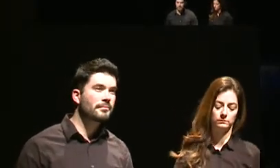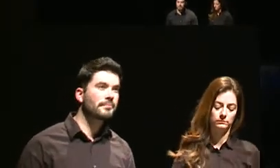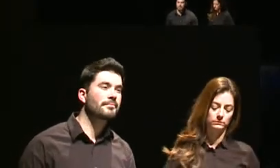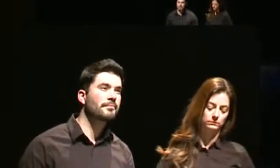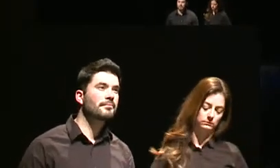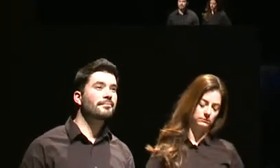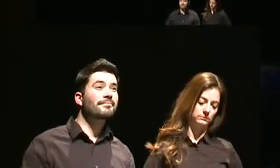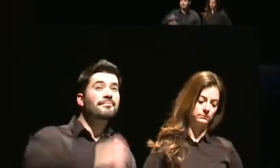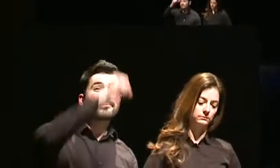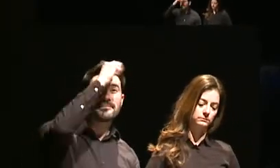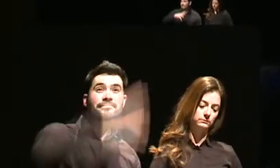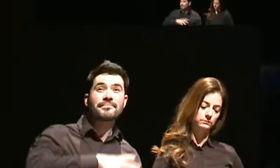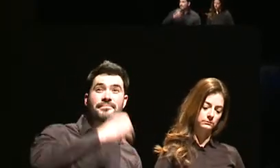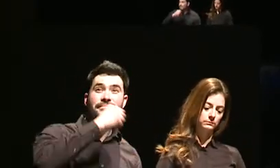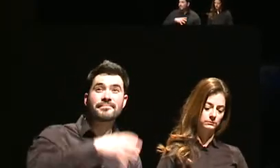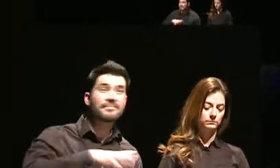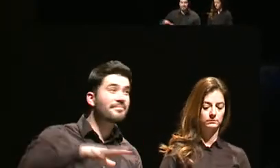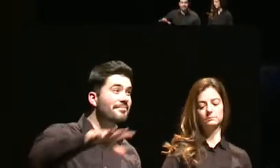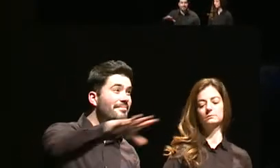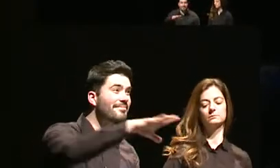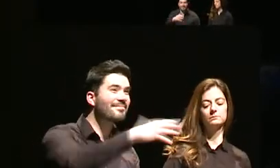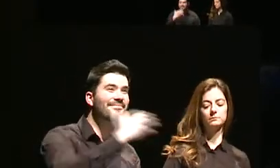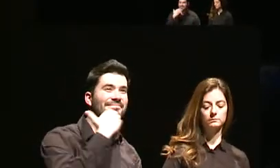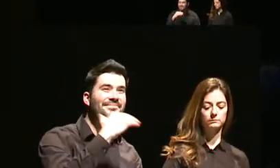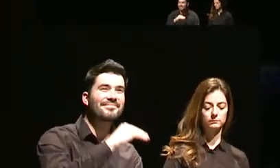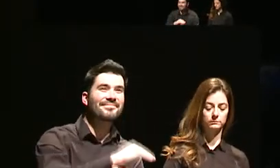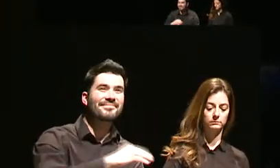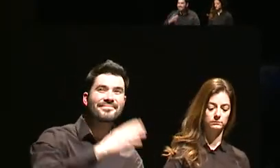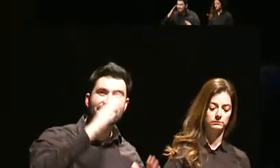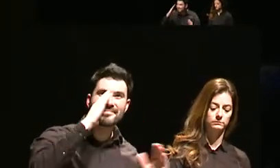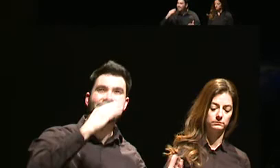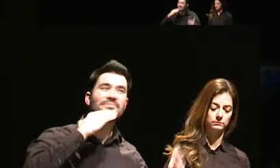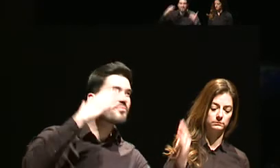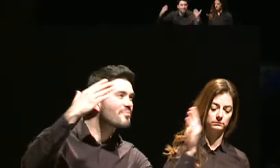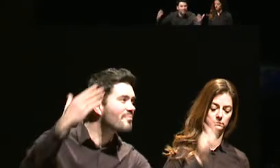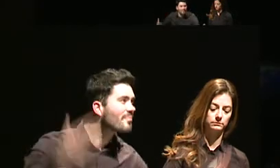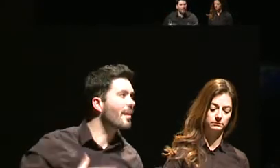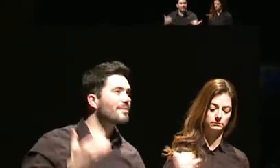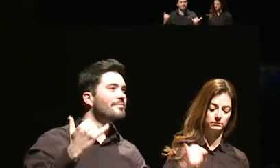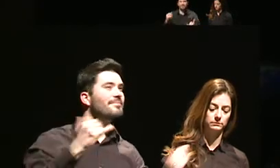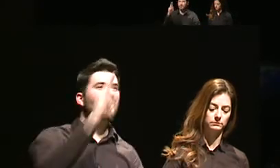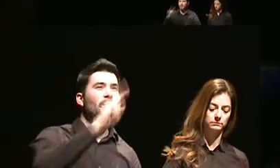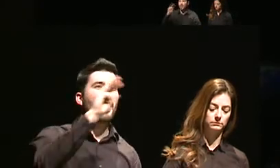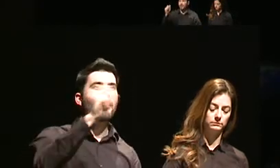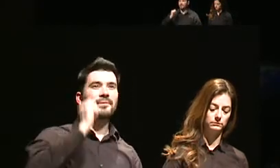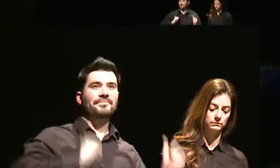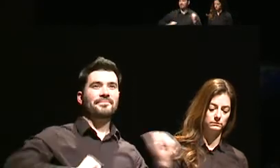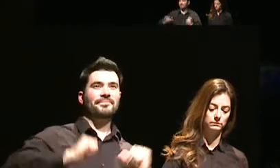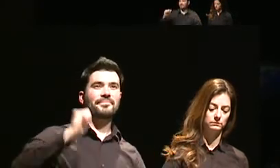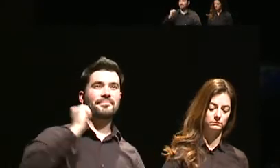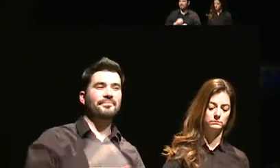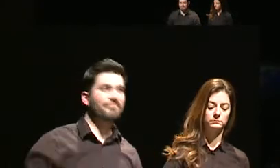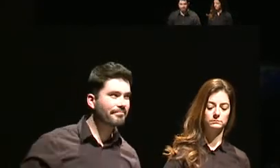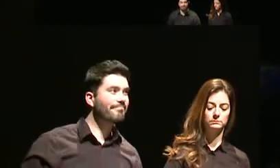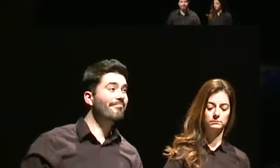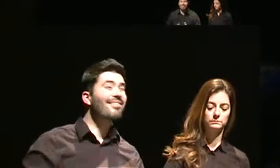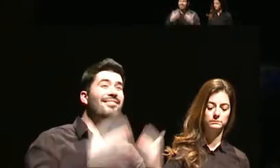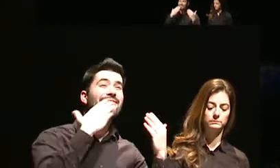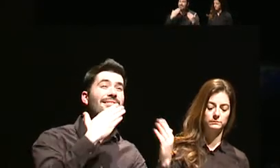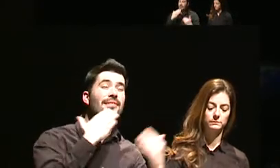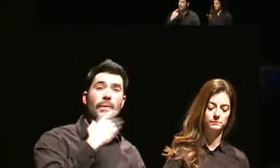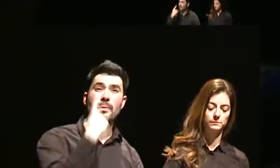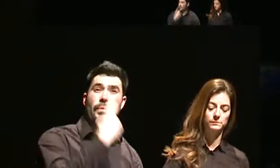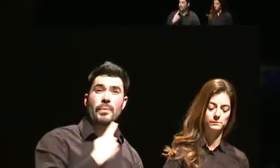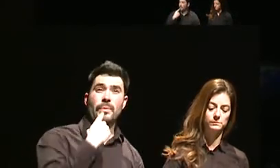Ladies and gentlemen, good evening and welcome to this UMS presentation. We would like to thank the Digital